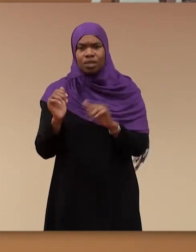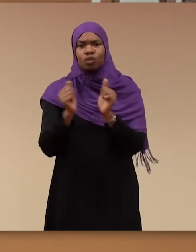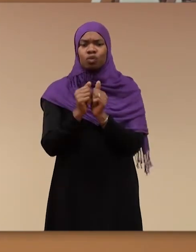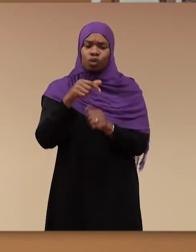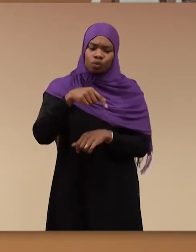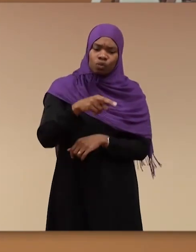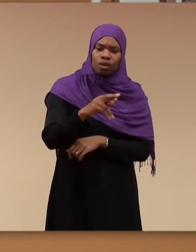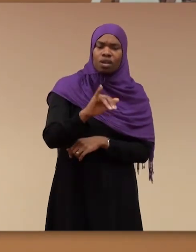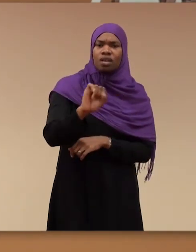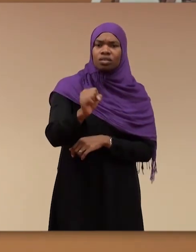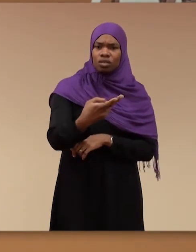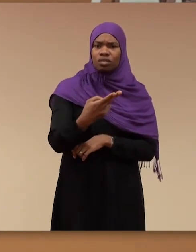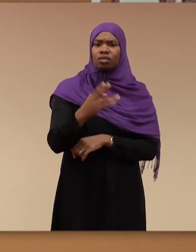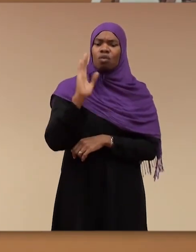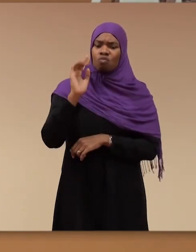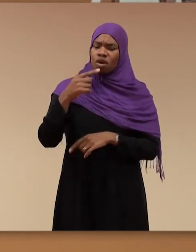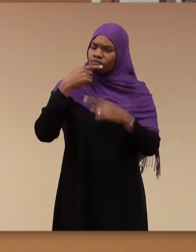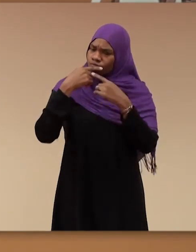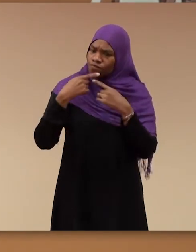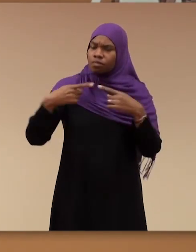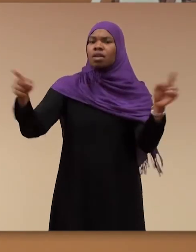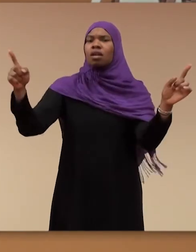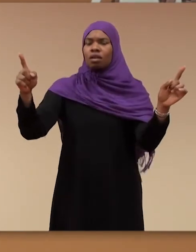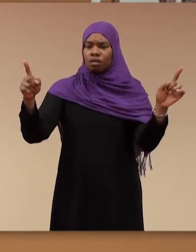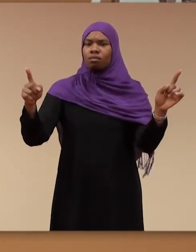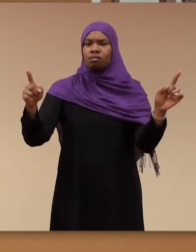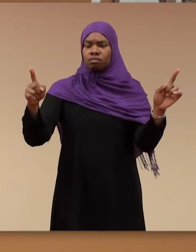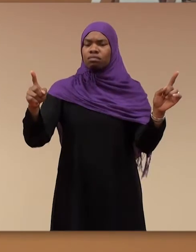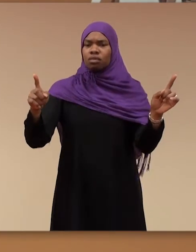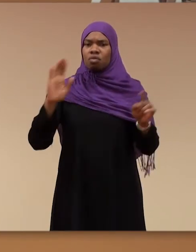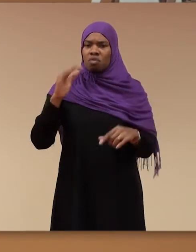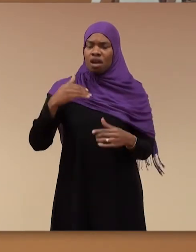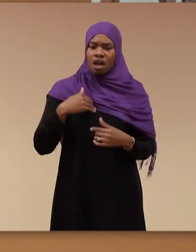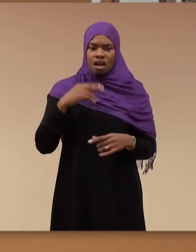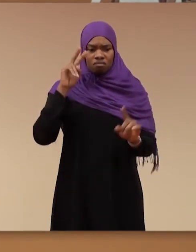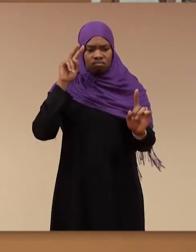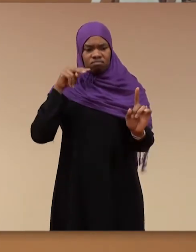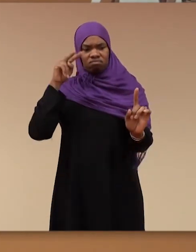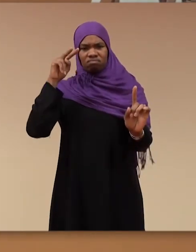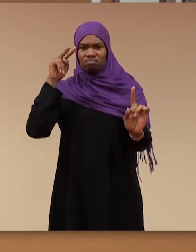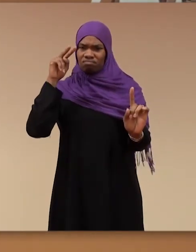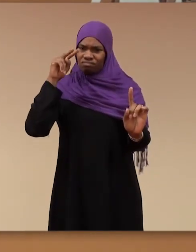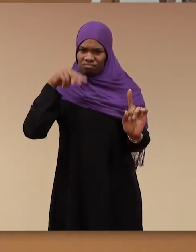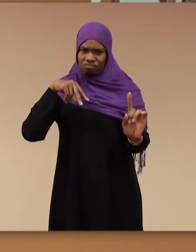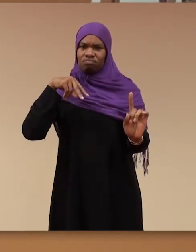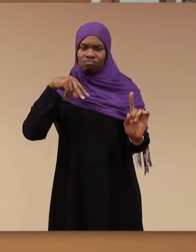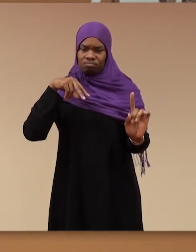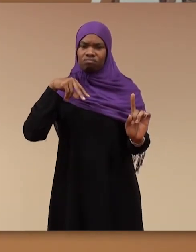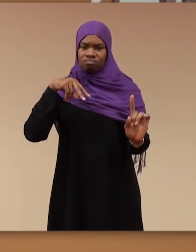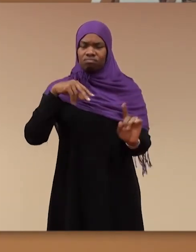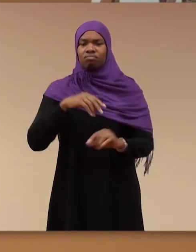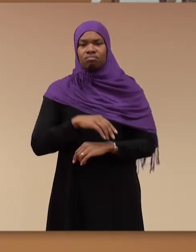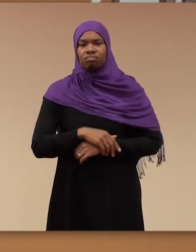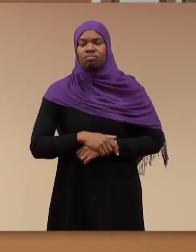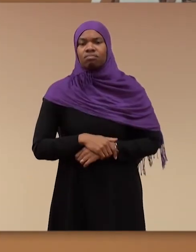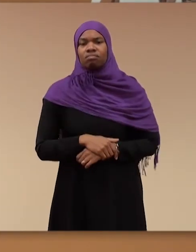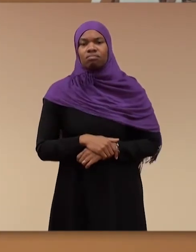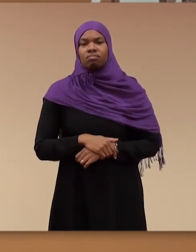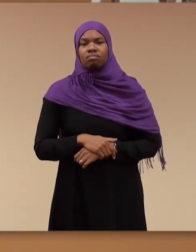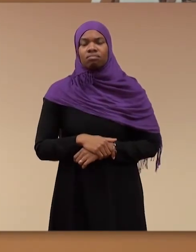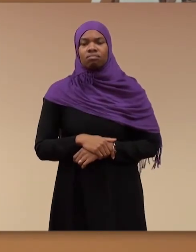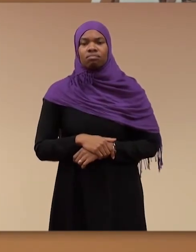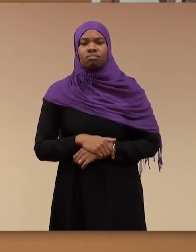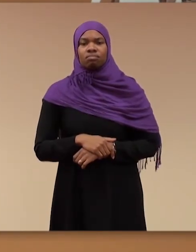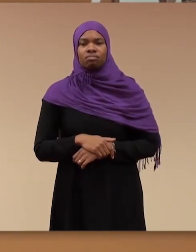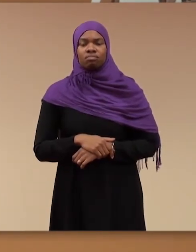Arabia, and that, you know, will damage their reputation and their credibility, and will